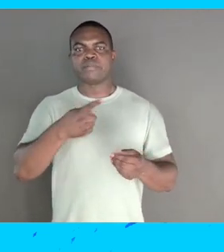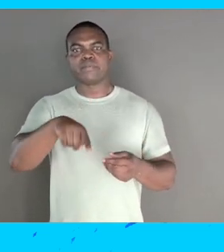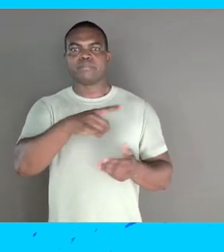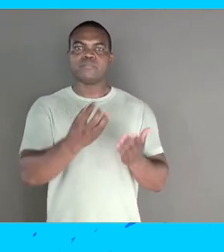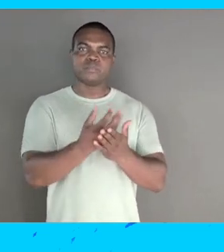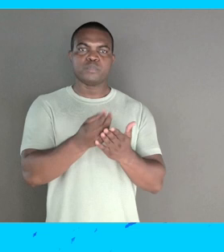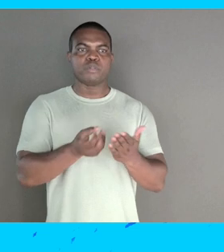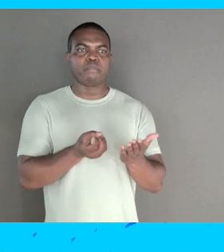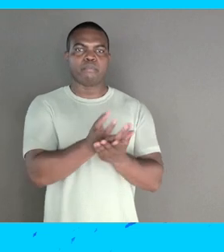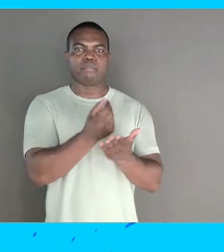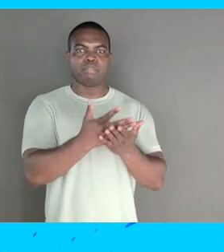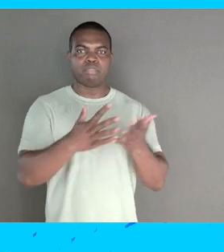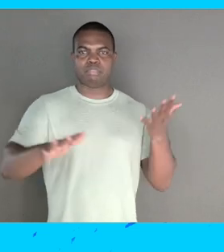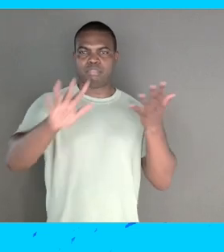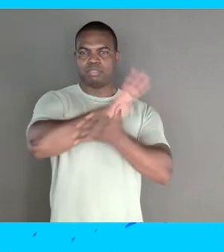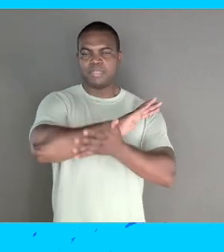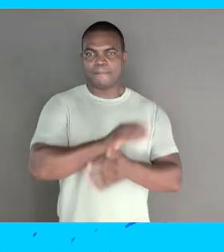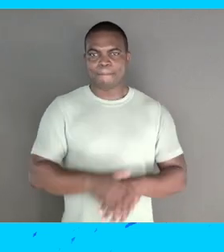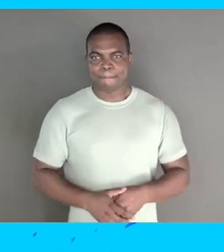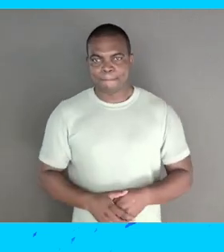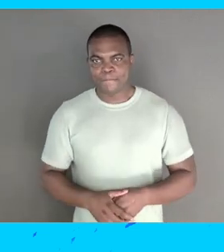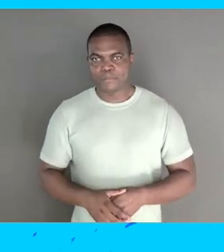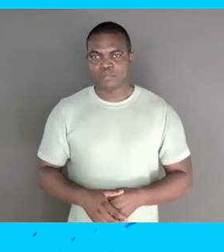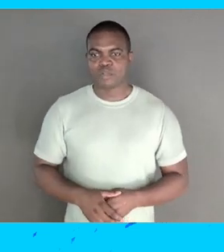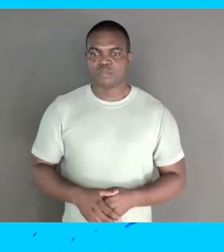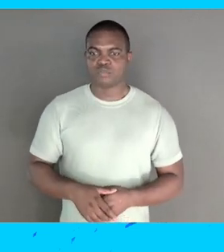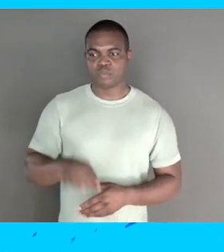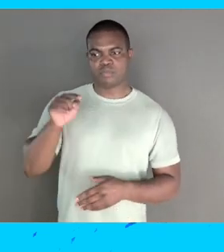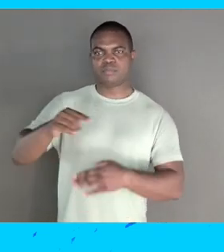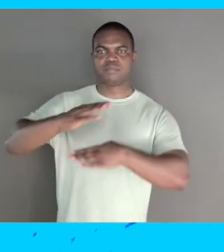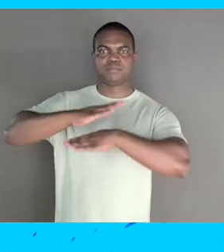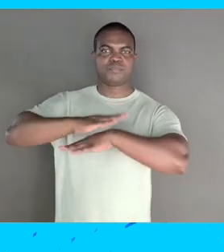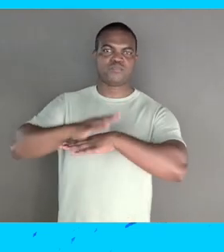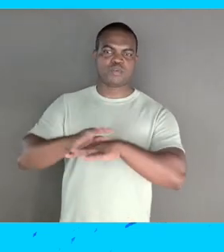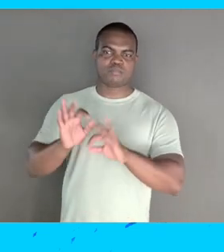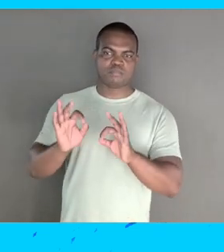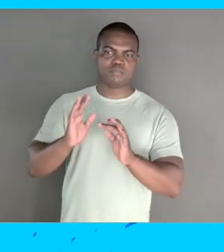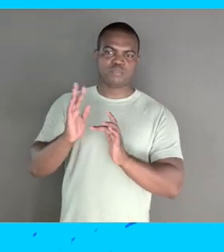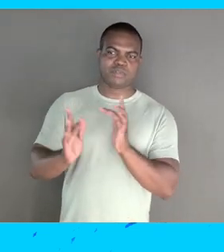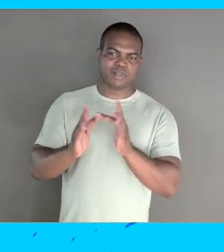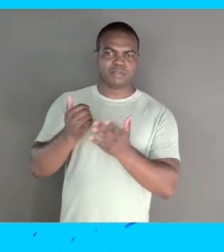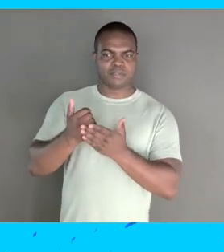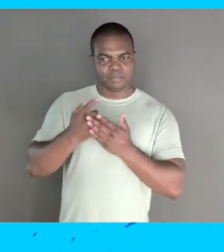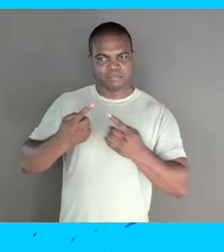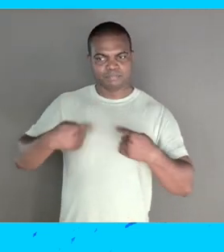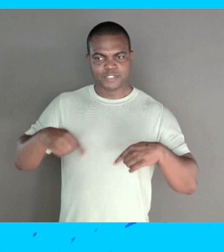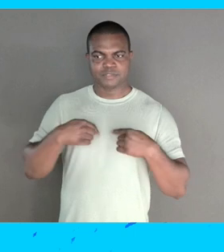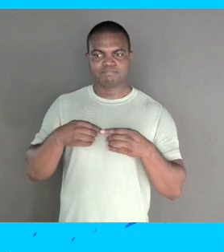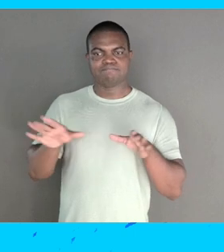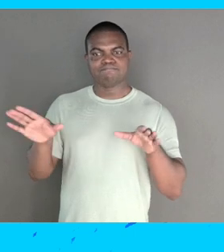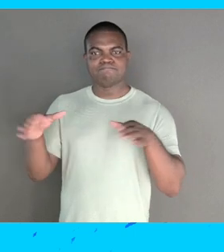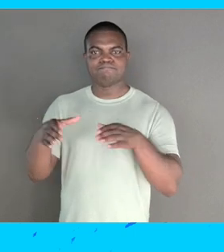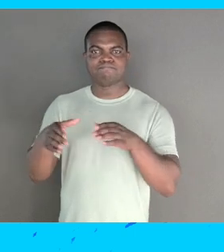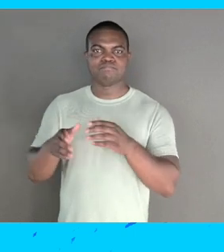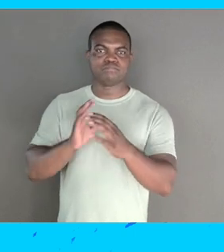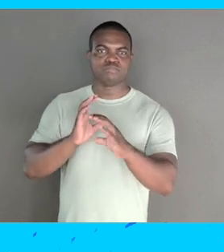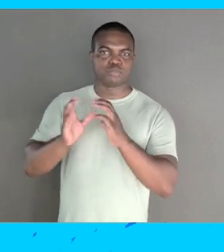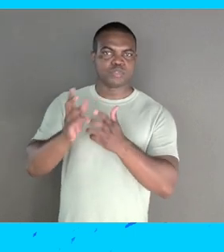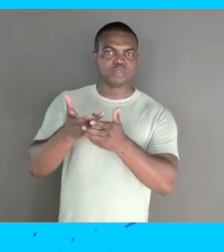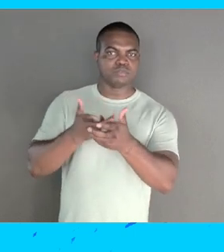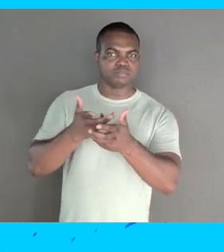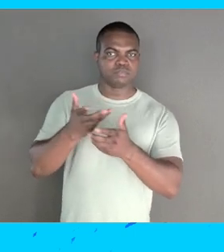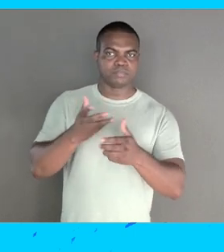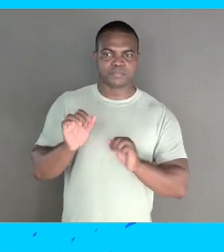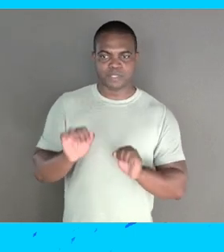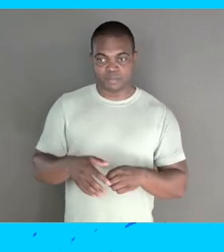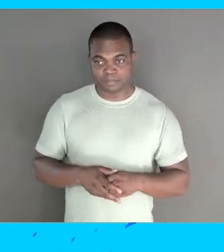into just essentially that is the narrative that's being used, that the LGBTQI people are trying to